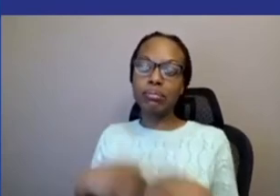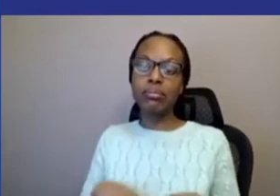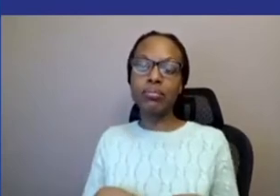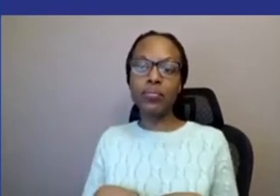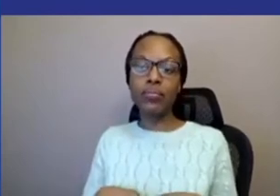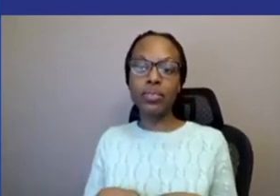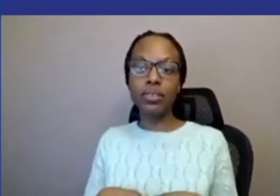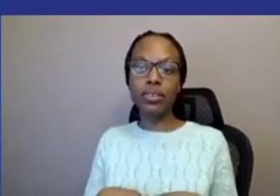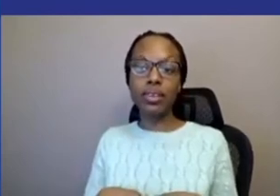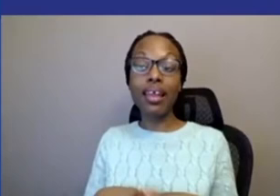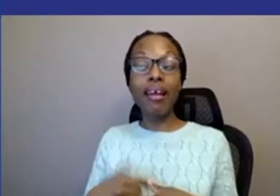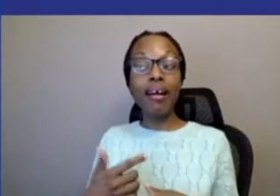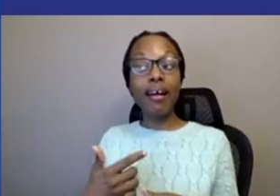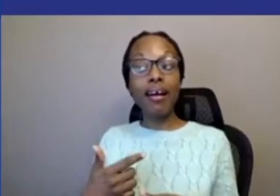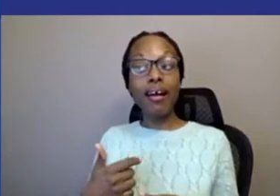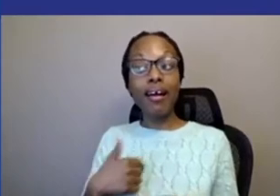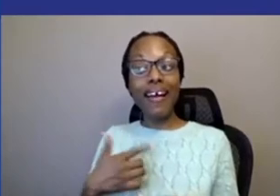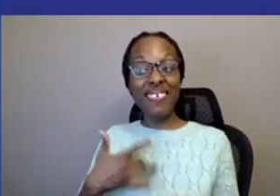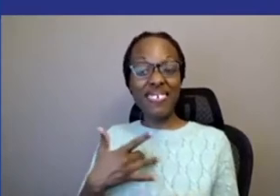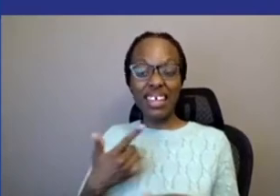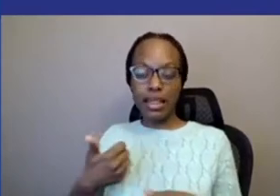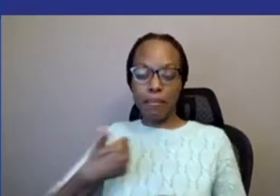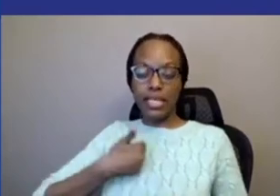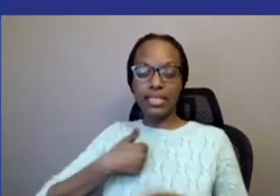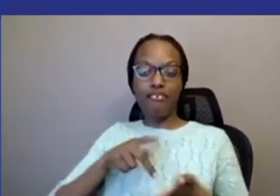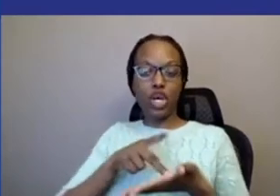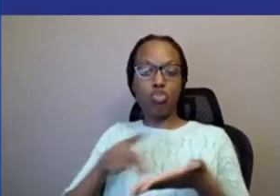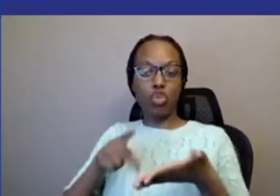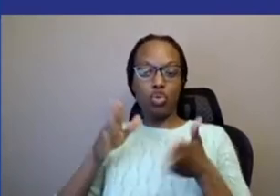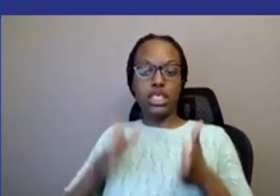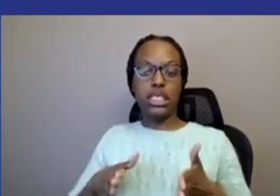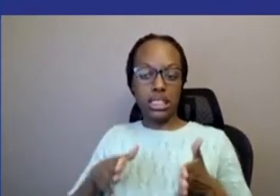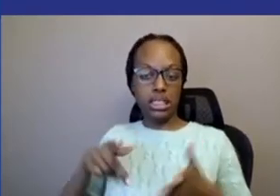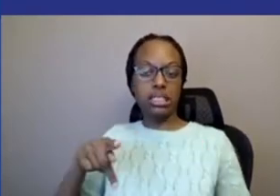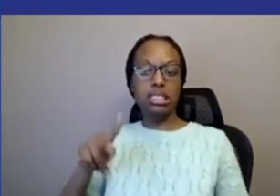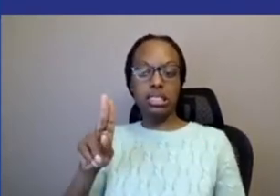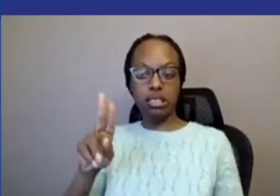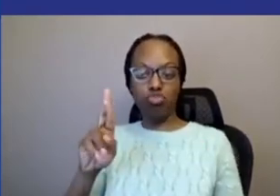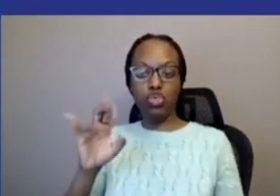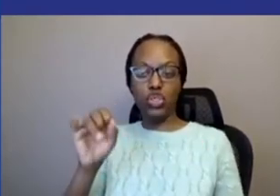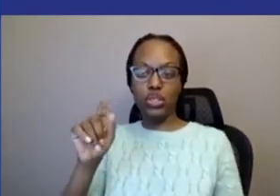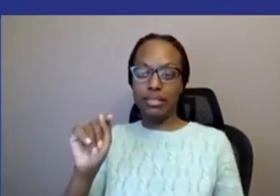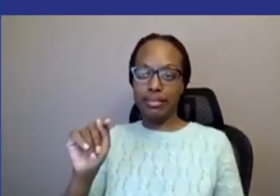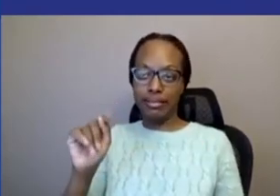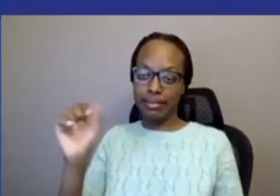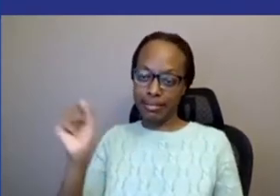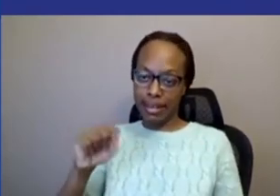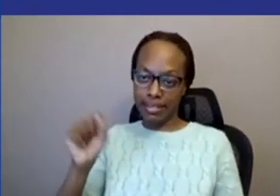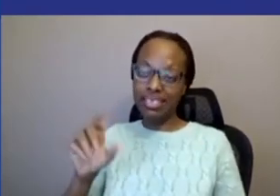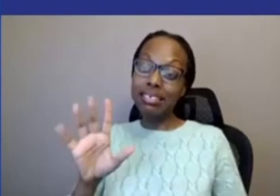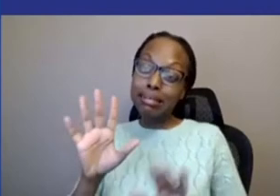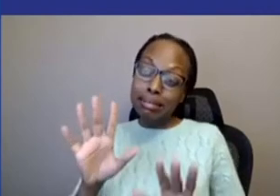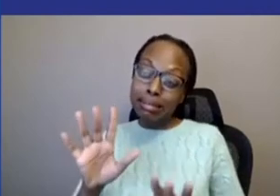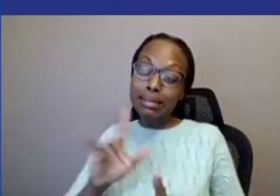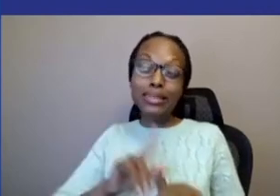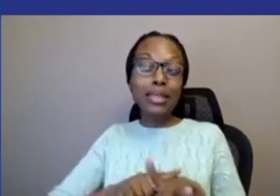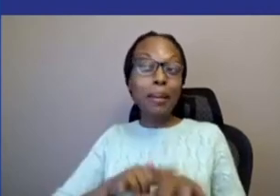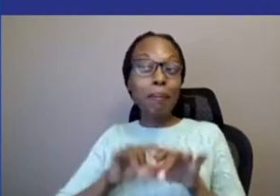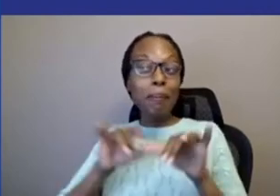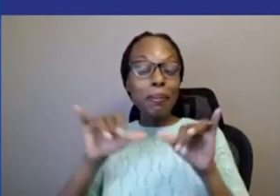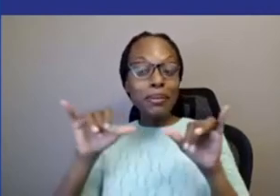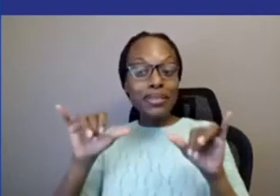I consider myself very much a purist, but I will say something a little bit counter, because of the fact